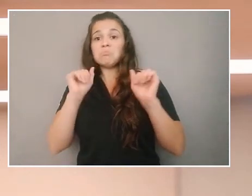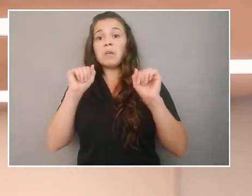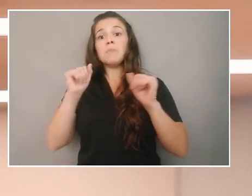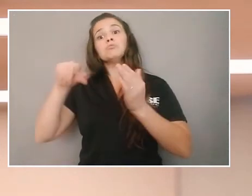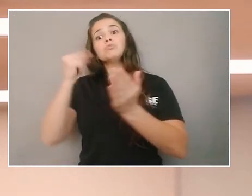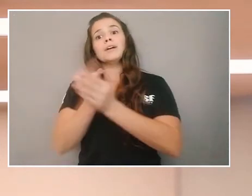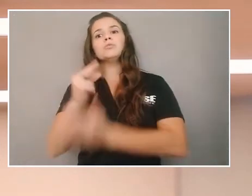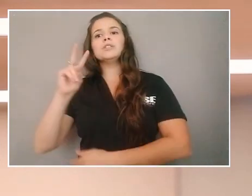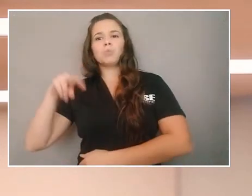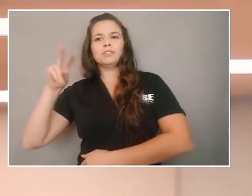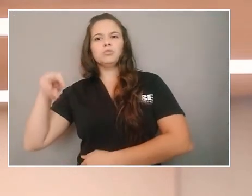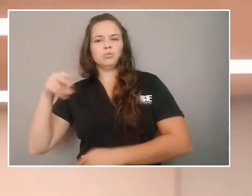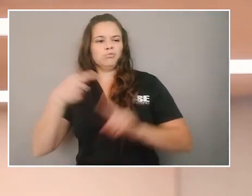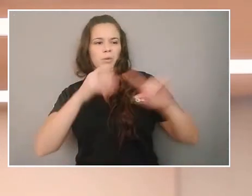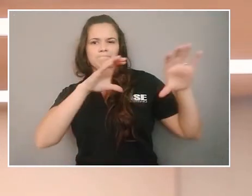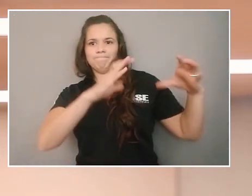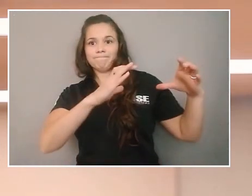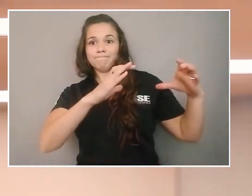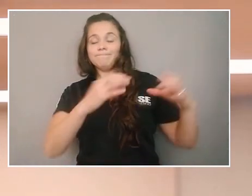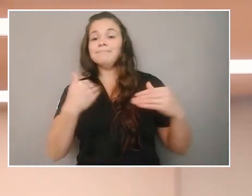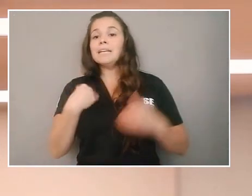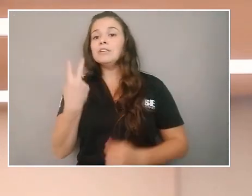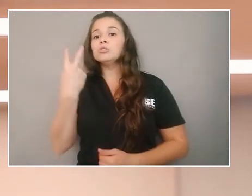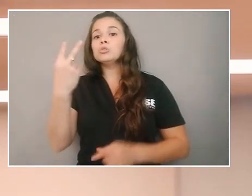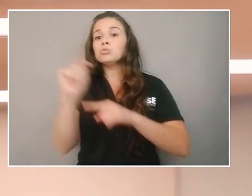2 trainings were held in the Mid-County region.